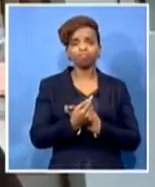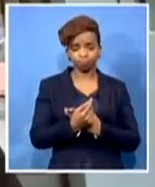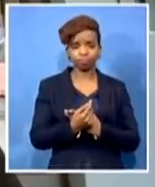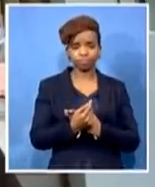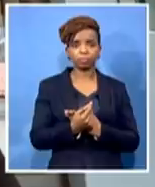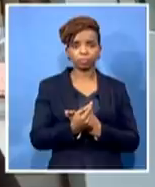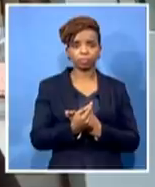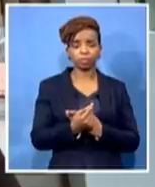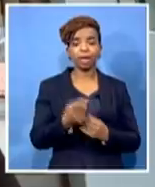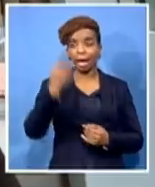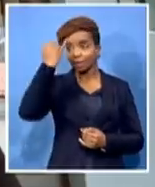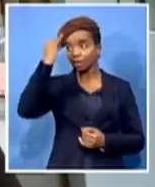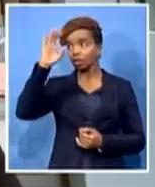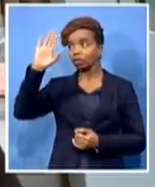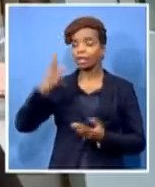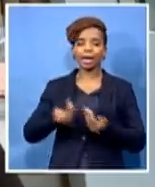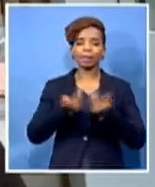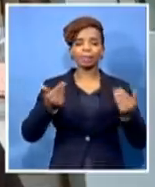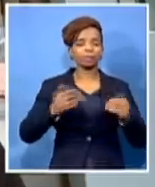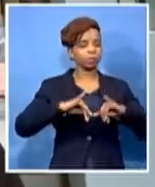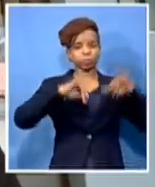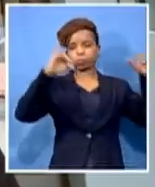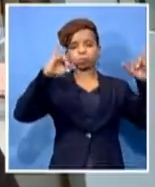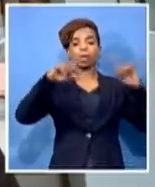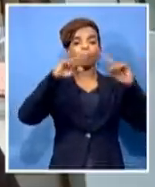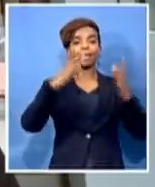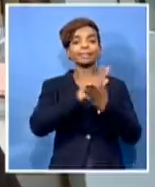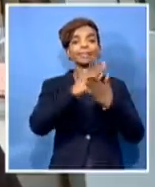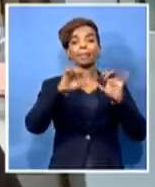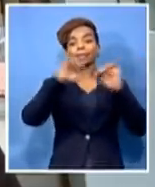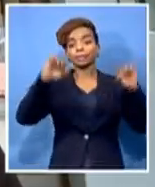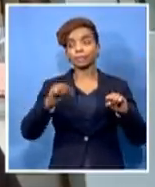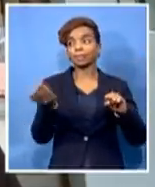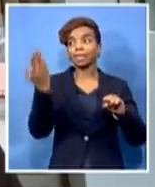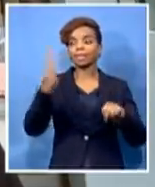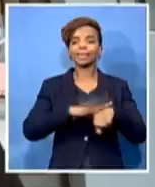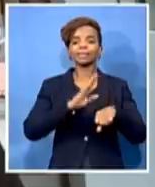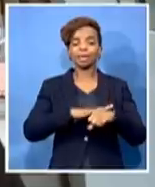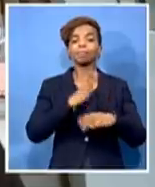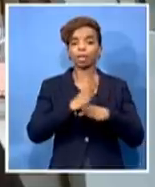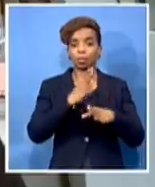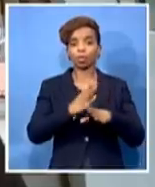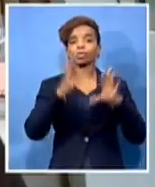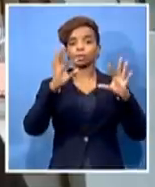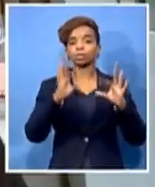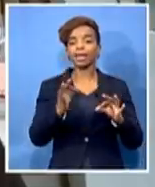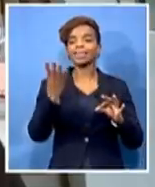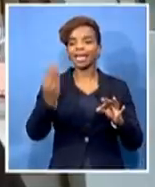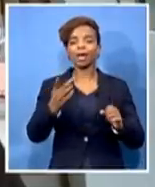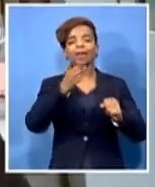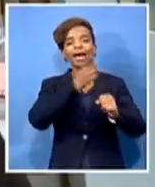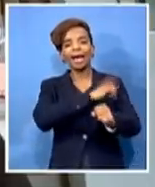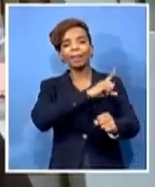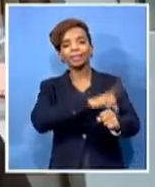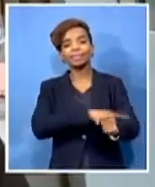certain systems that worked. They had state capacity. Build state capacity and do away with